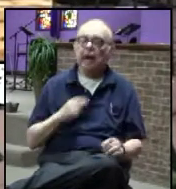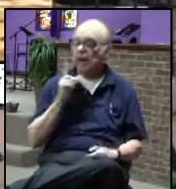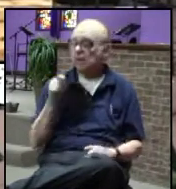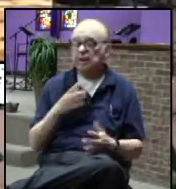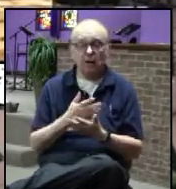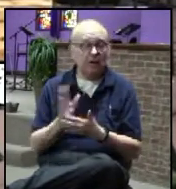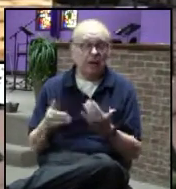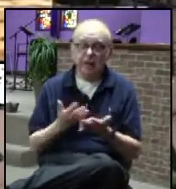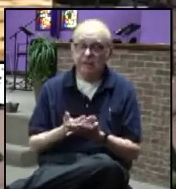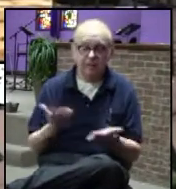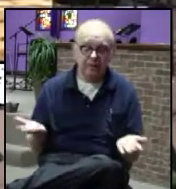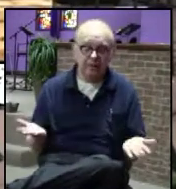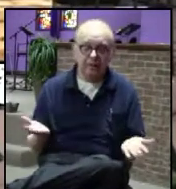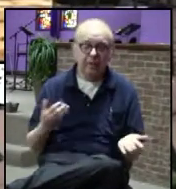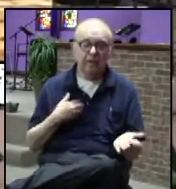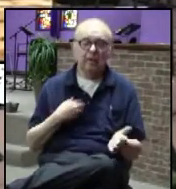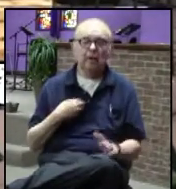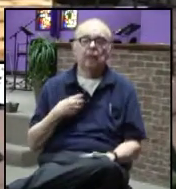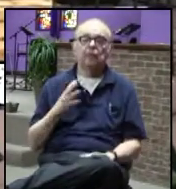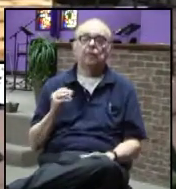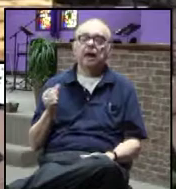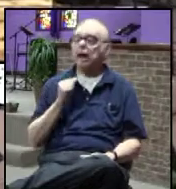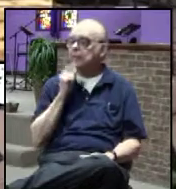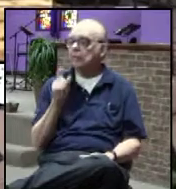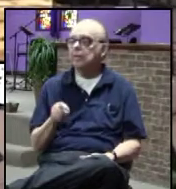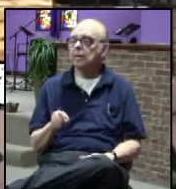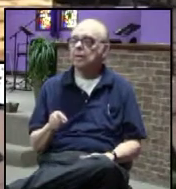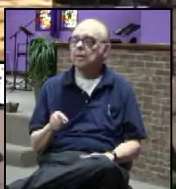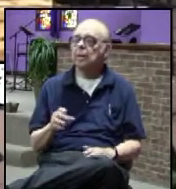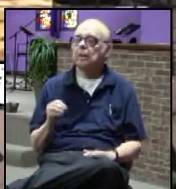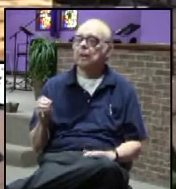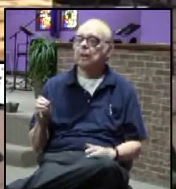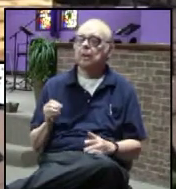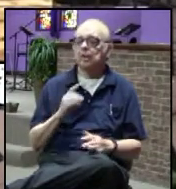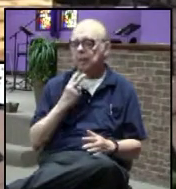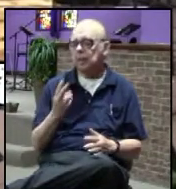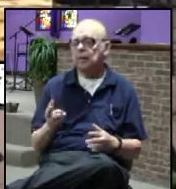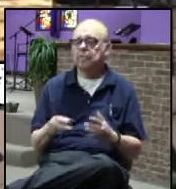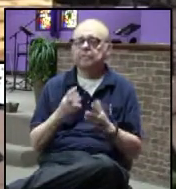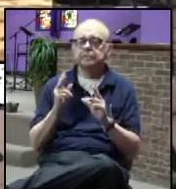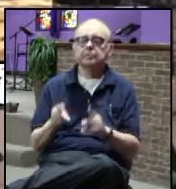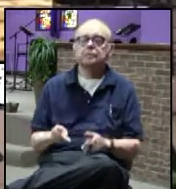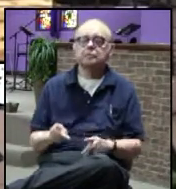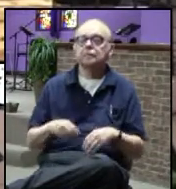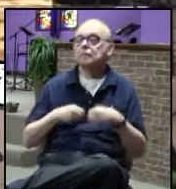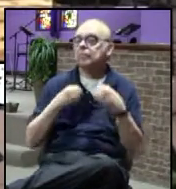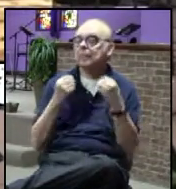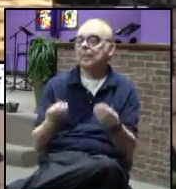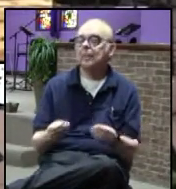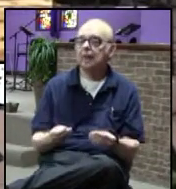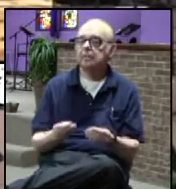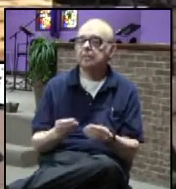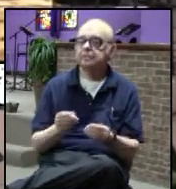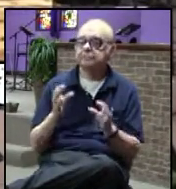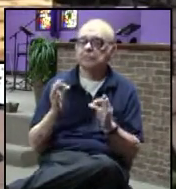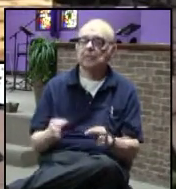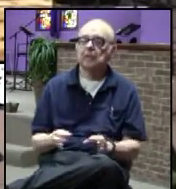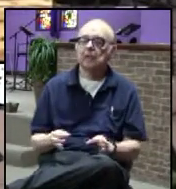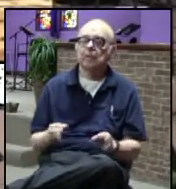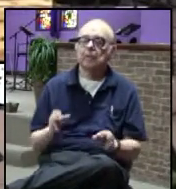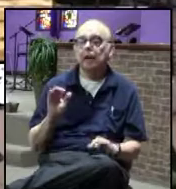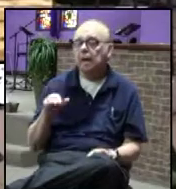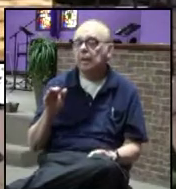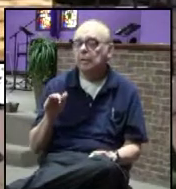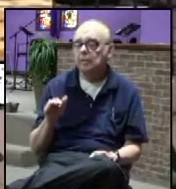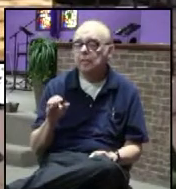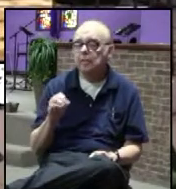the 70 acres of land. I've got these 40s that I don't need. And so they saw how everybody was giving, and they decided, oh,